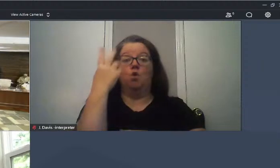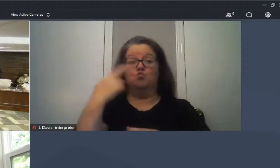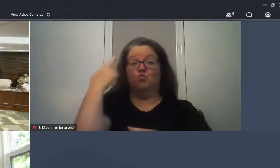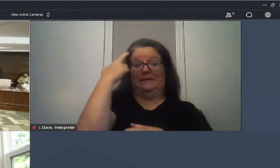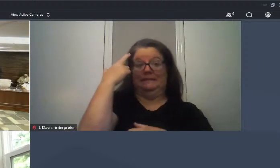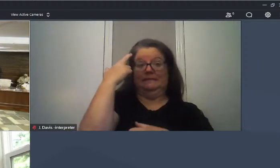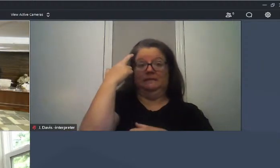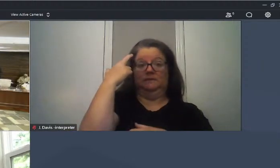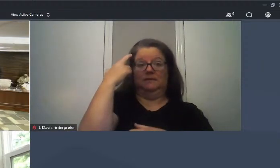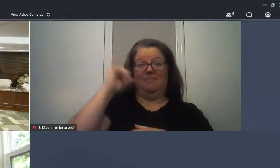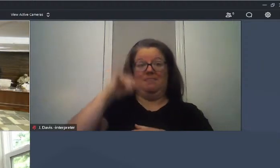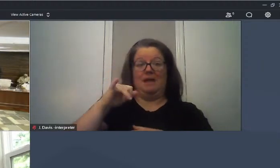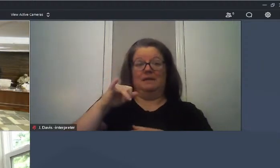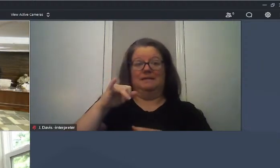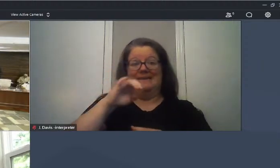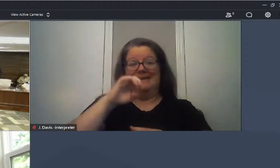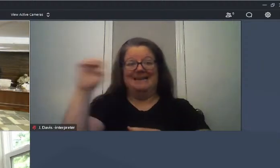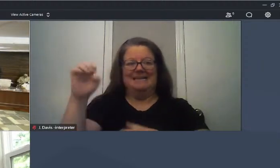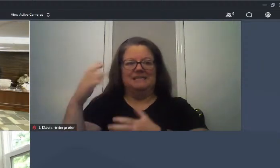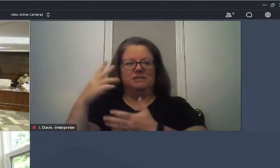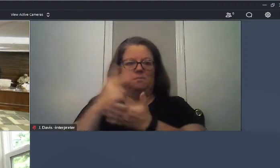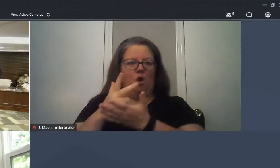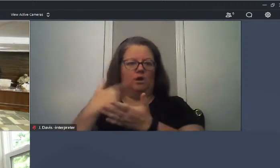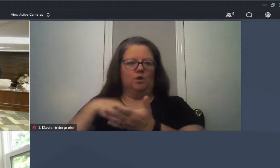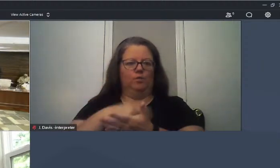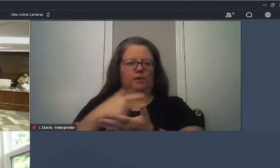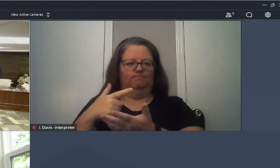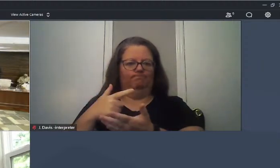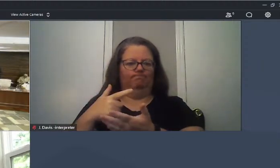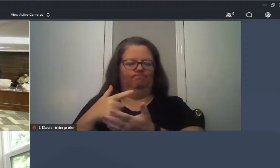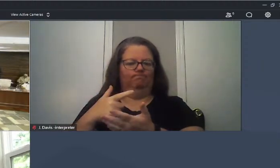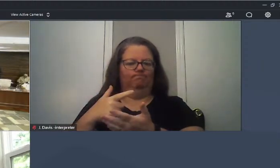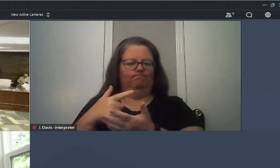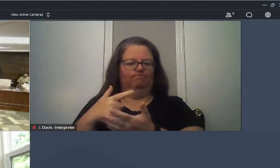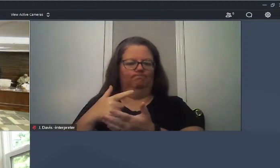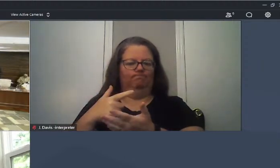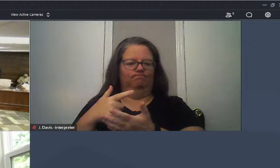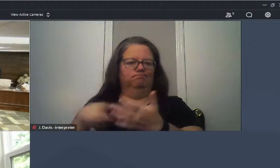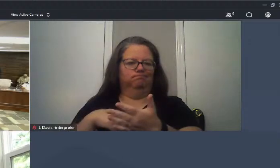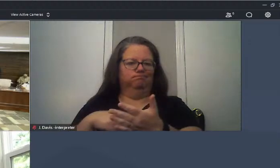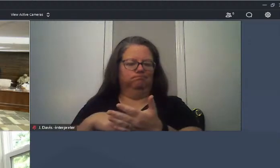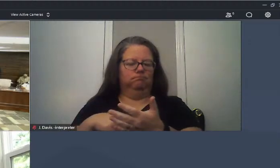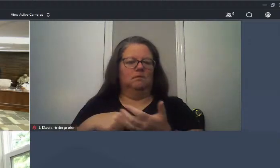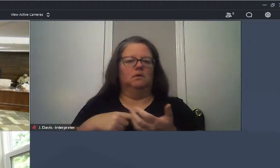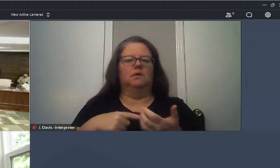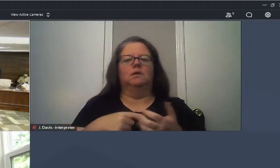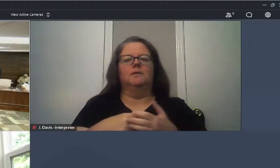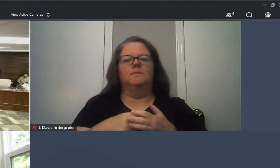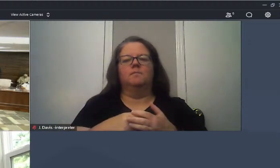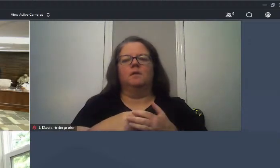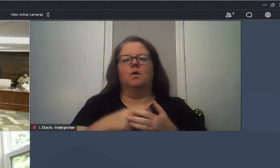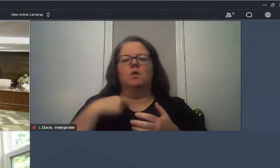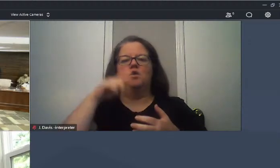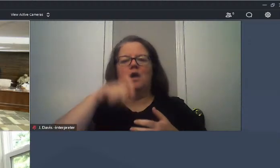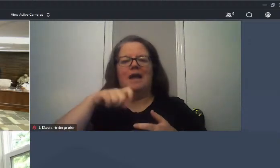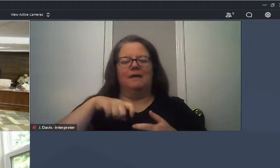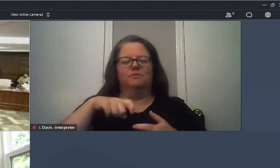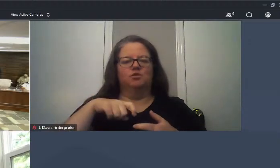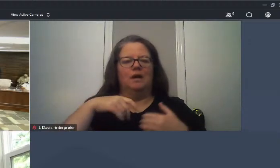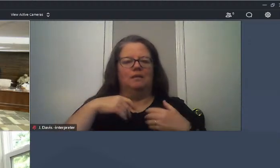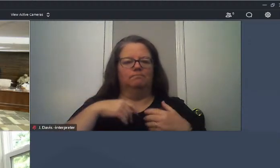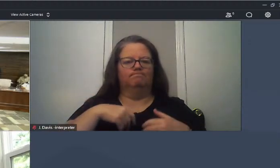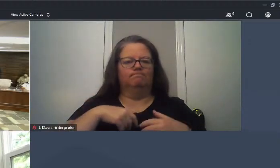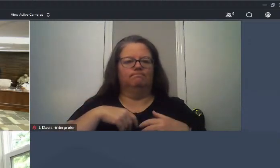east side parking was eliminated, because you would have to come to an